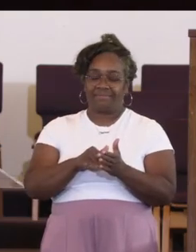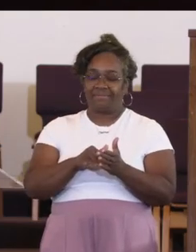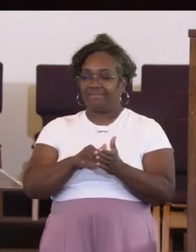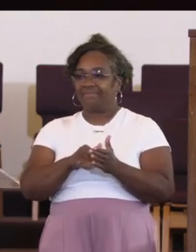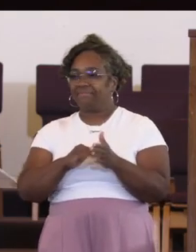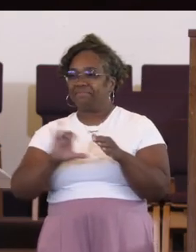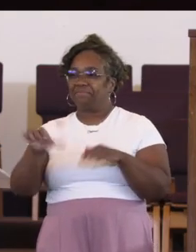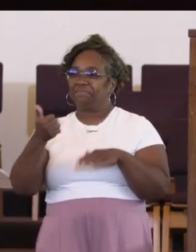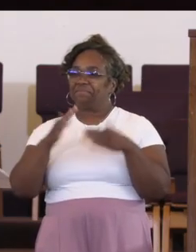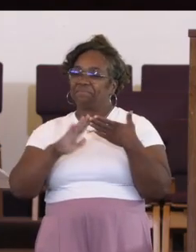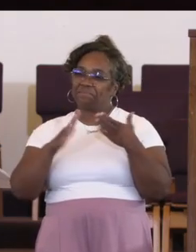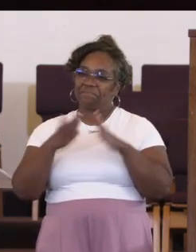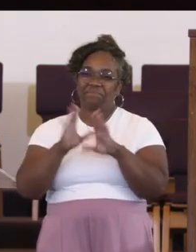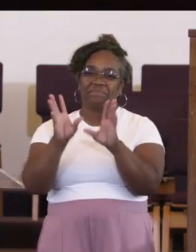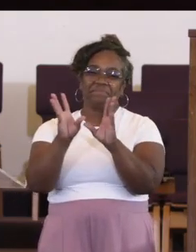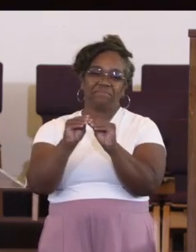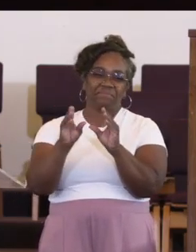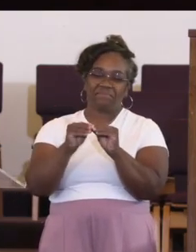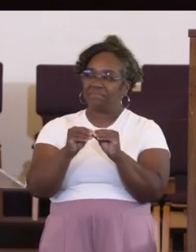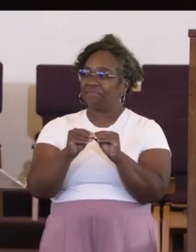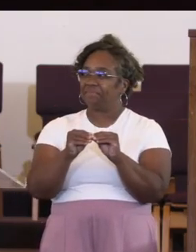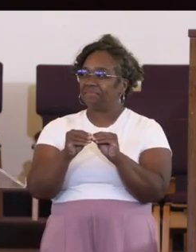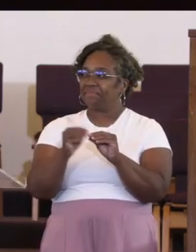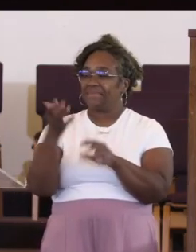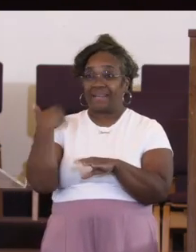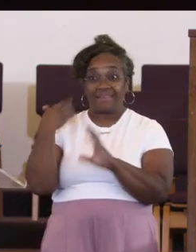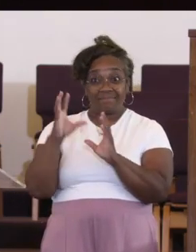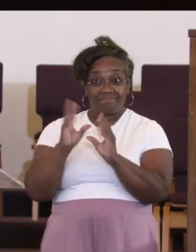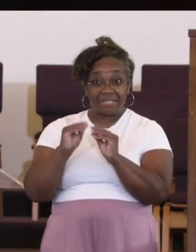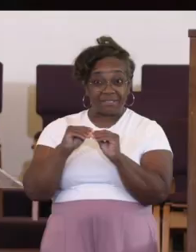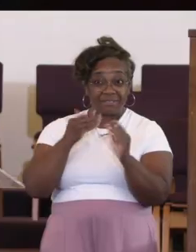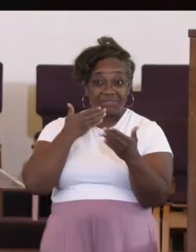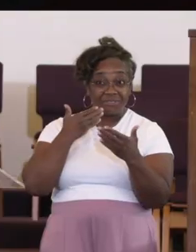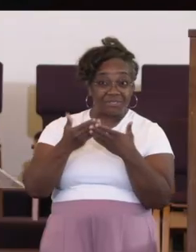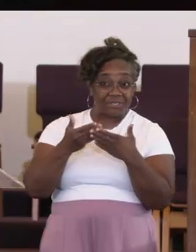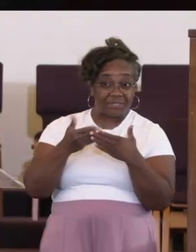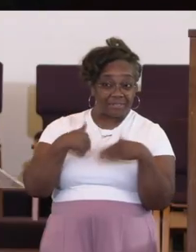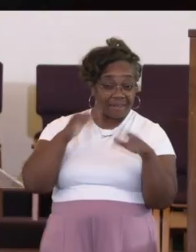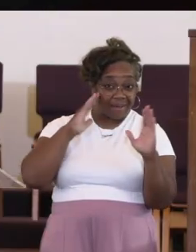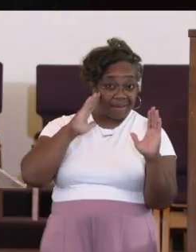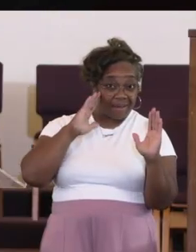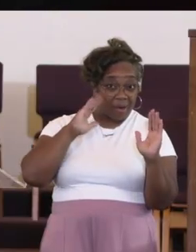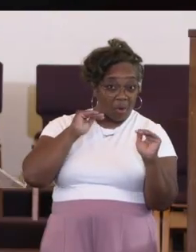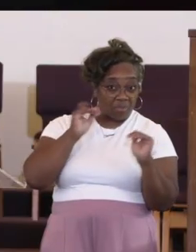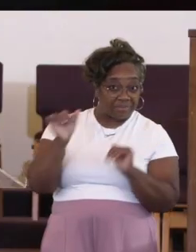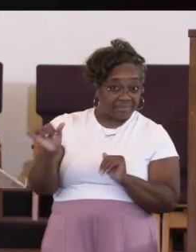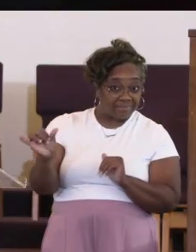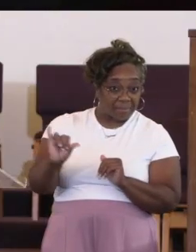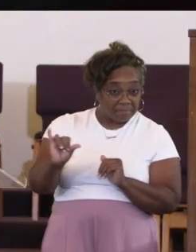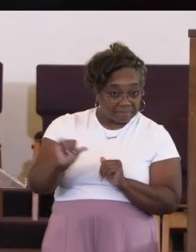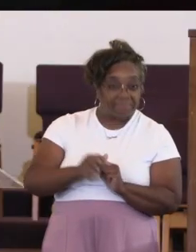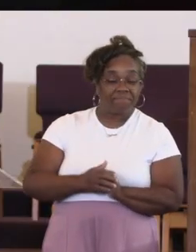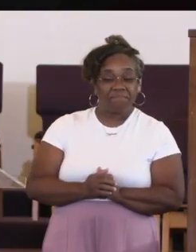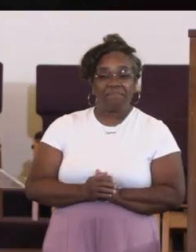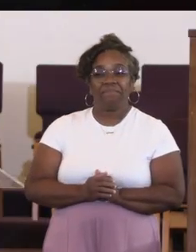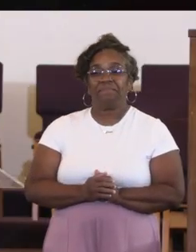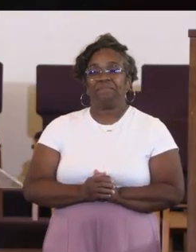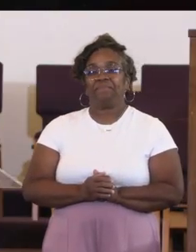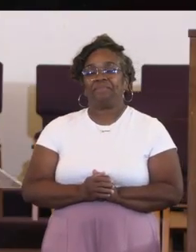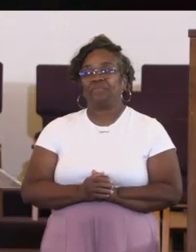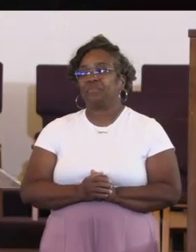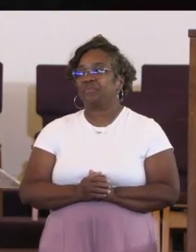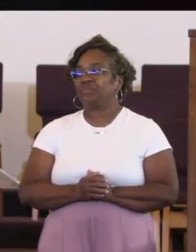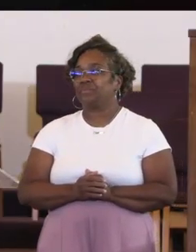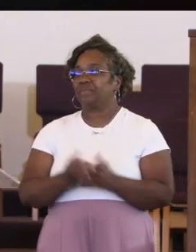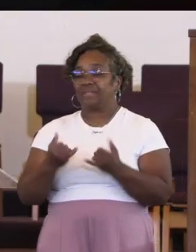and last meeting was really good. Hope this one will be just as well. We keep this as a